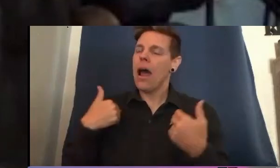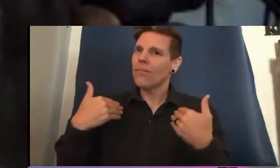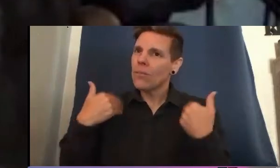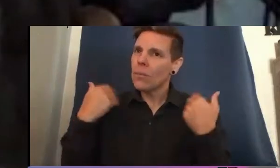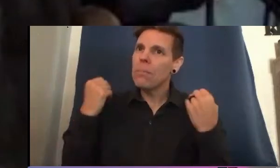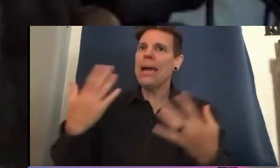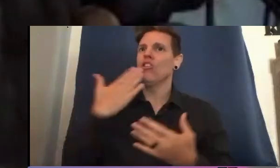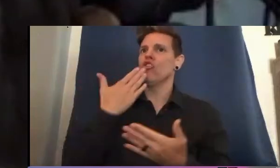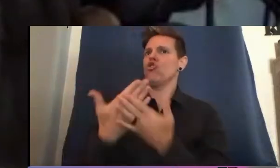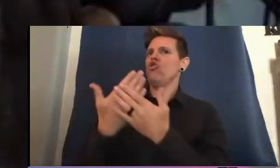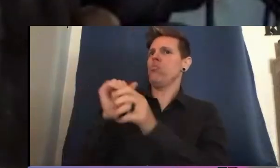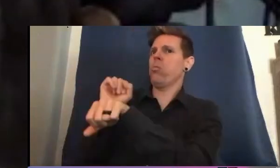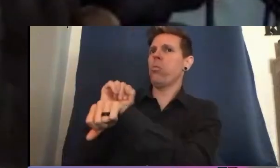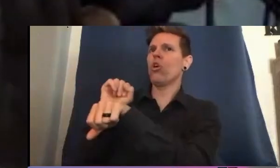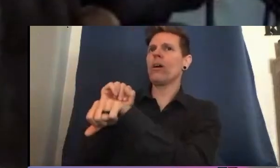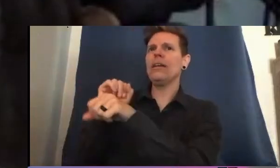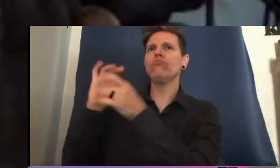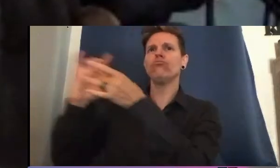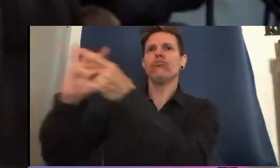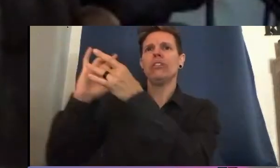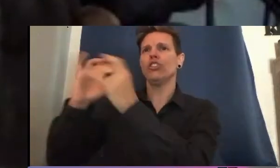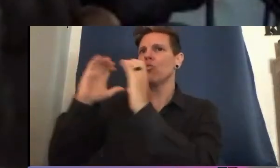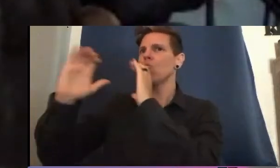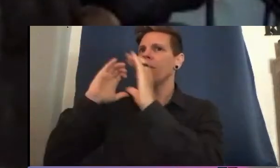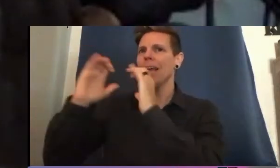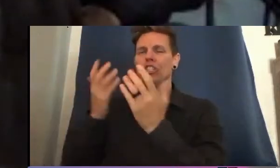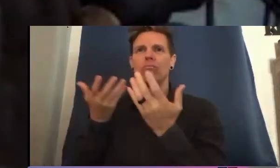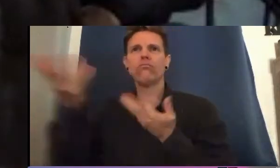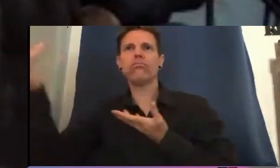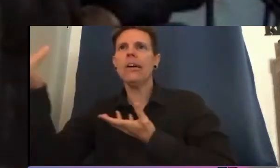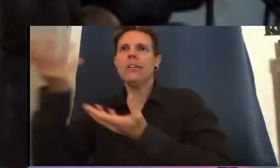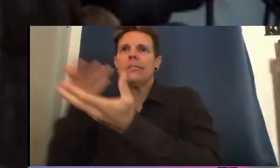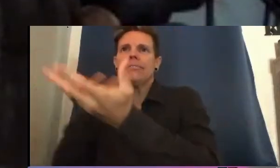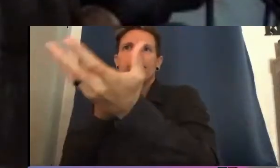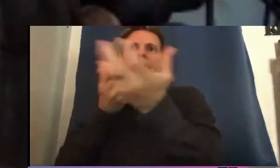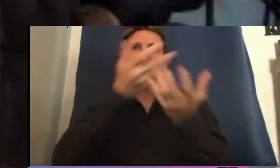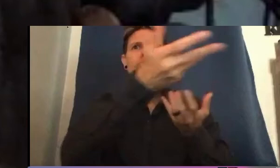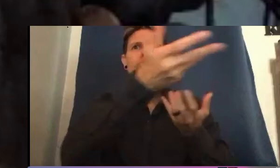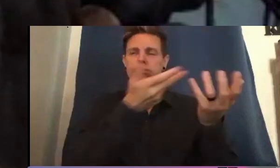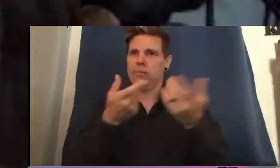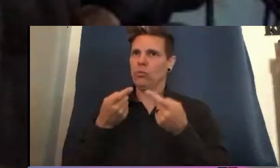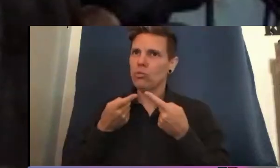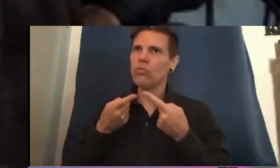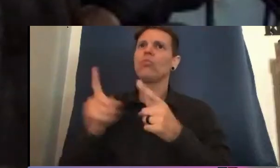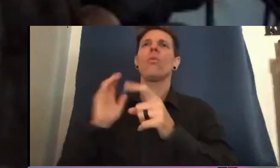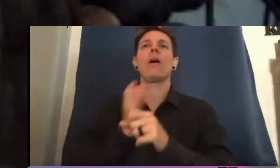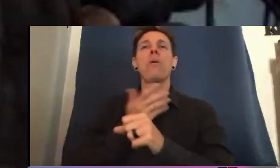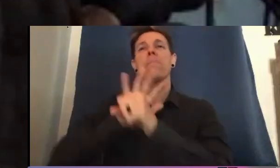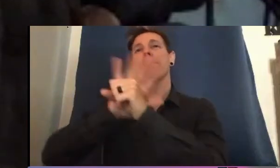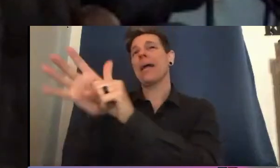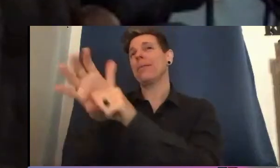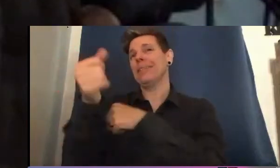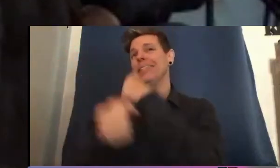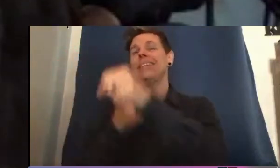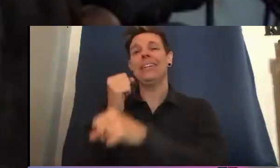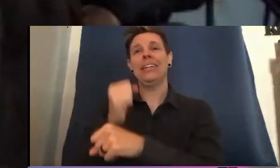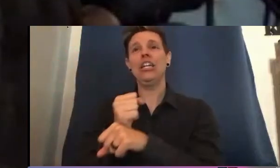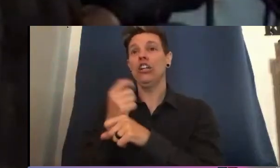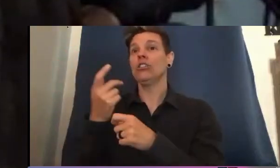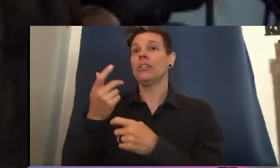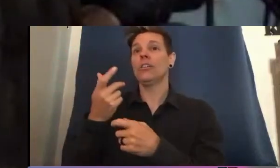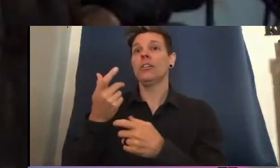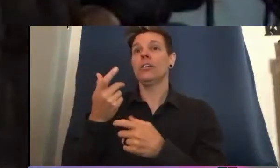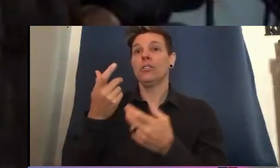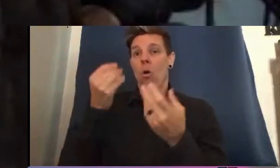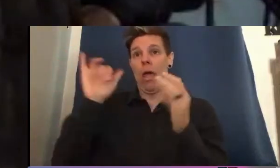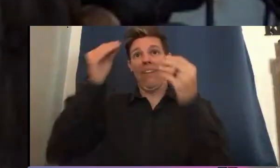and we are providing, as we have throughout the pandemic, transparent information data on our websites for folks